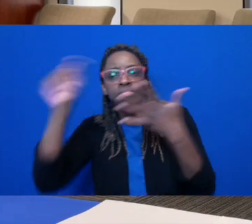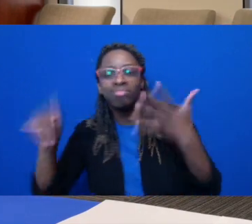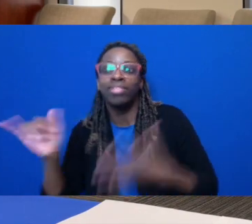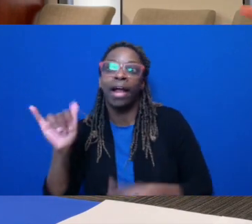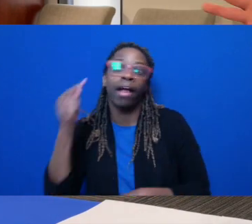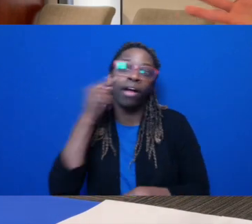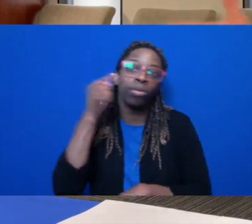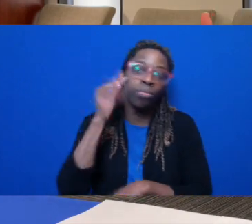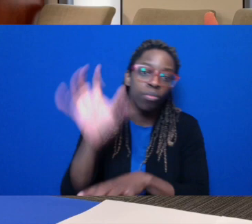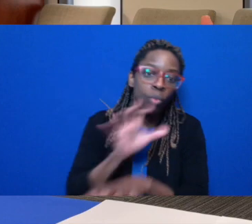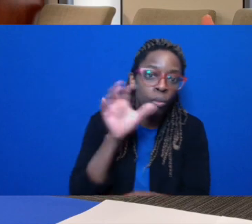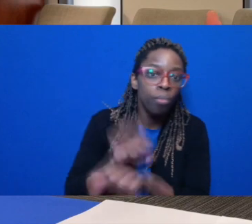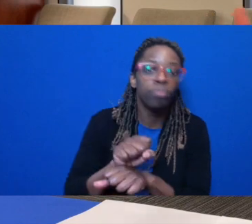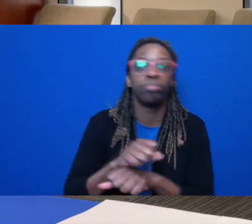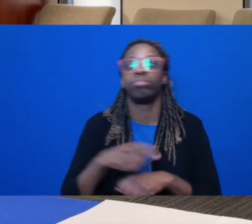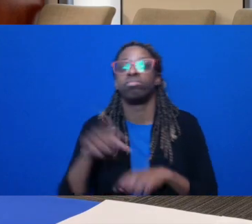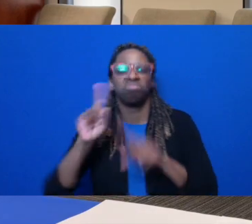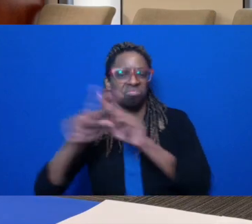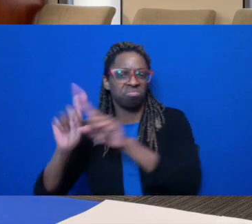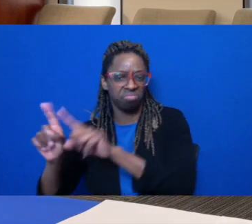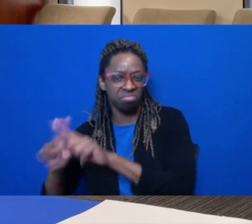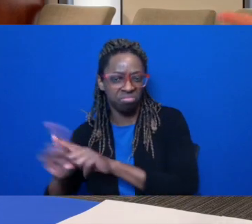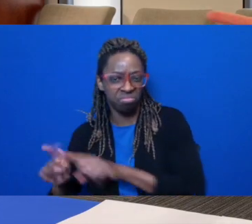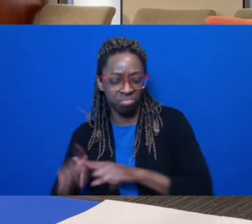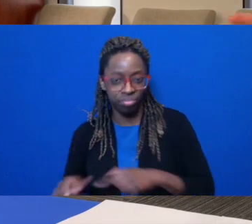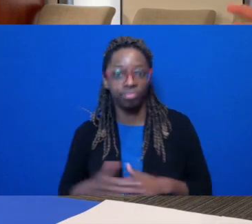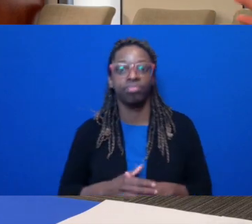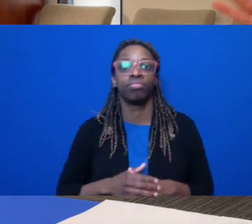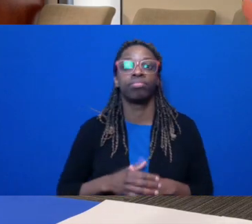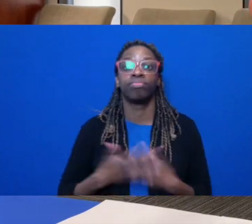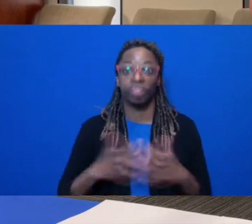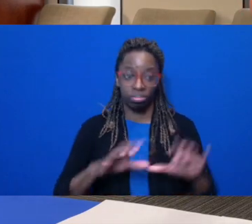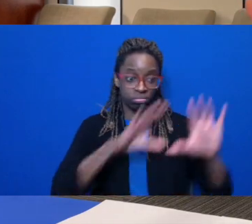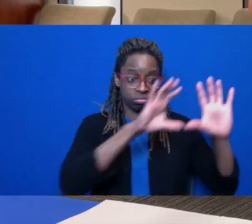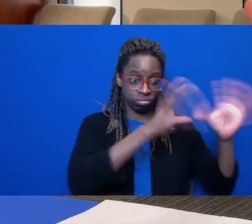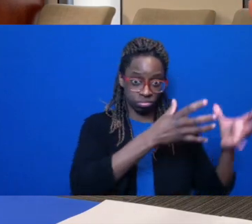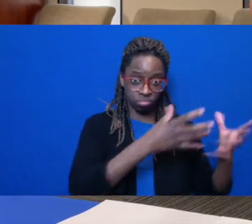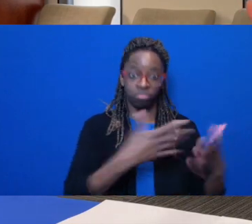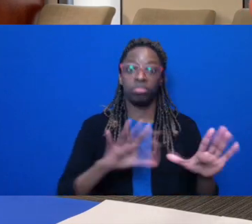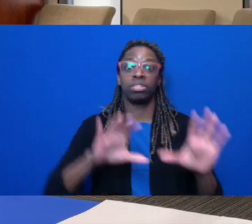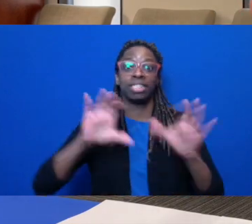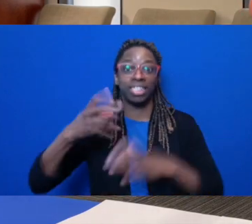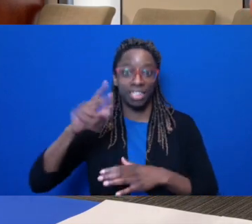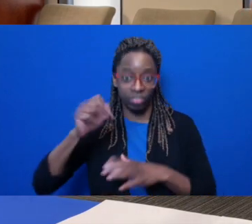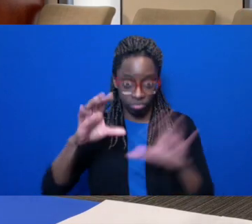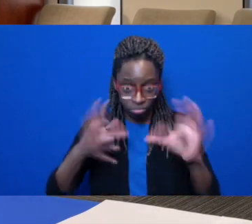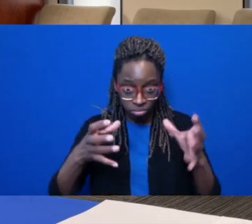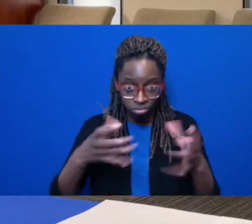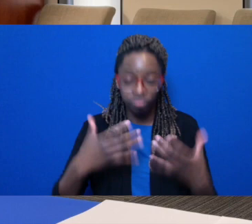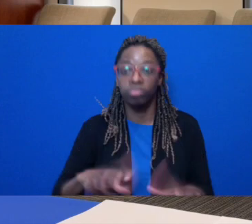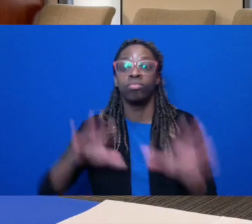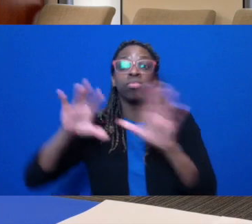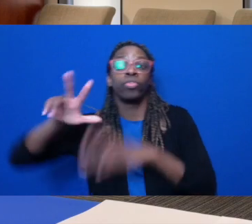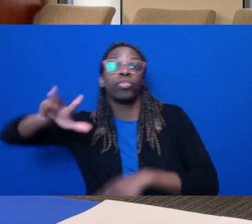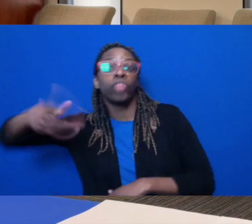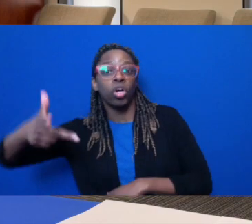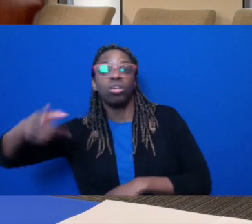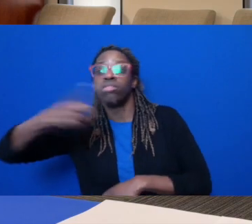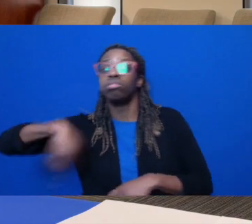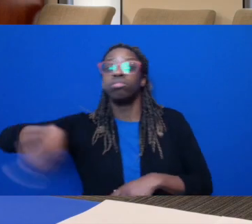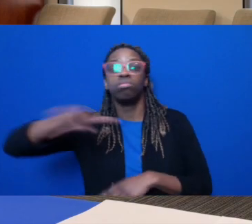older because they're at significantly higher risk. We eventually want to get to all individuals 65 years of age or older, and also those with